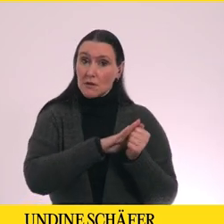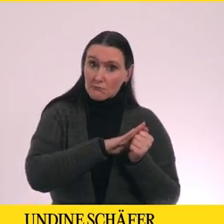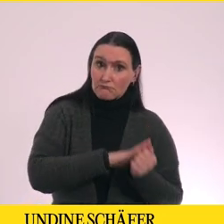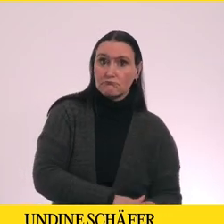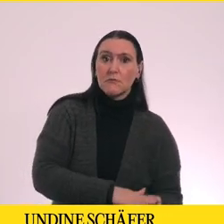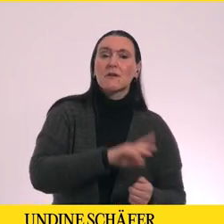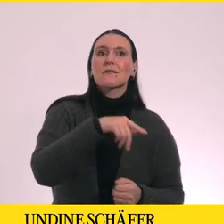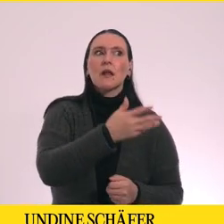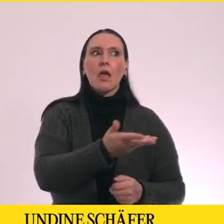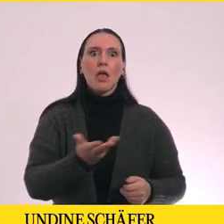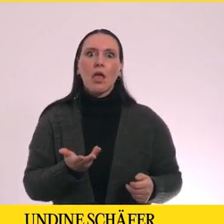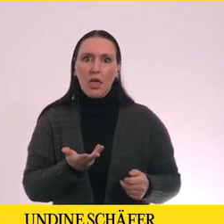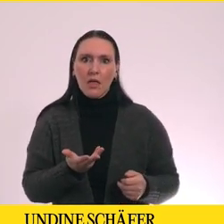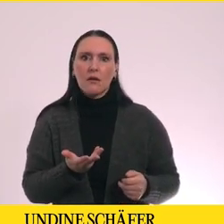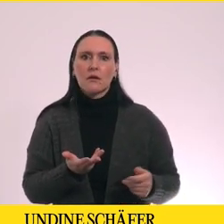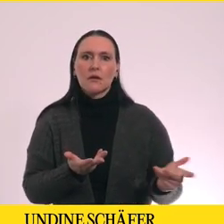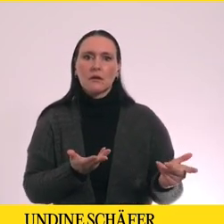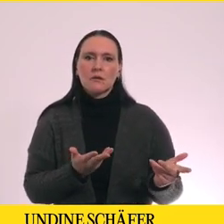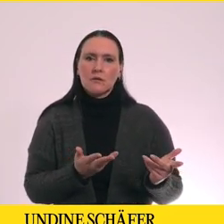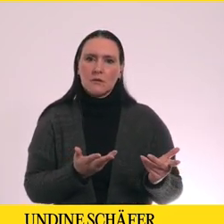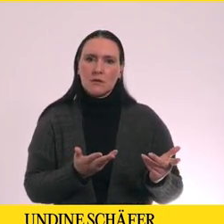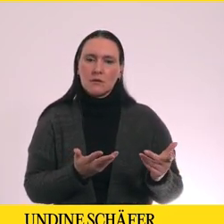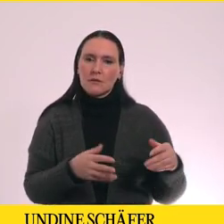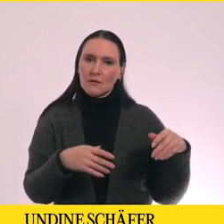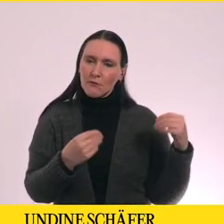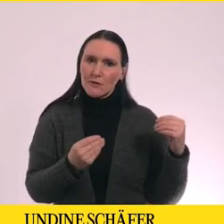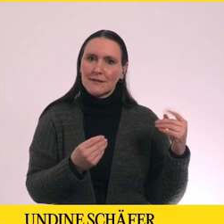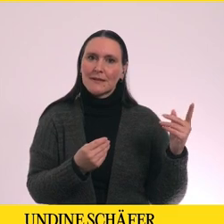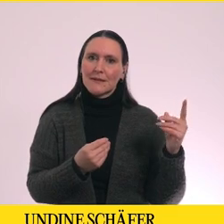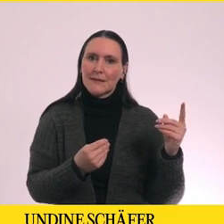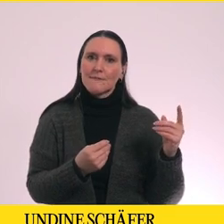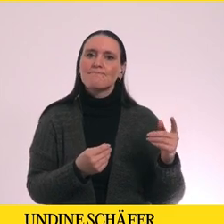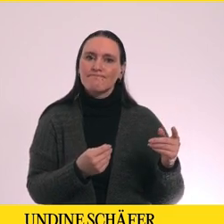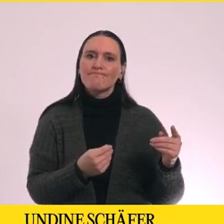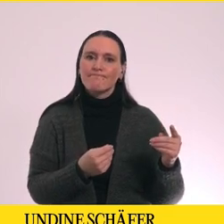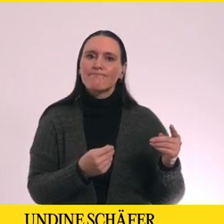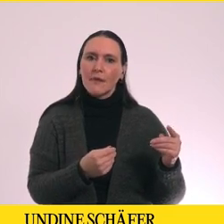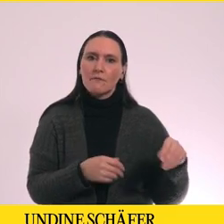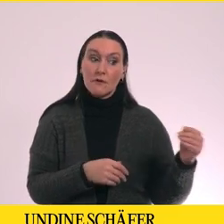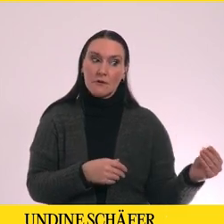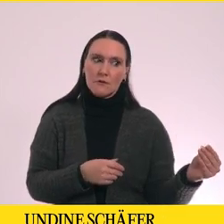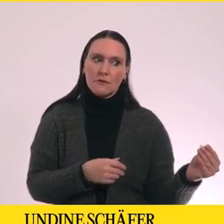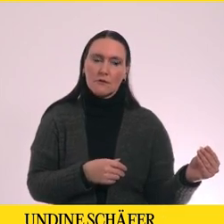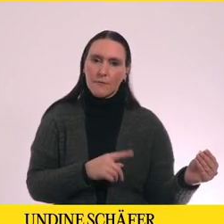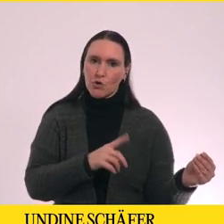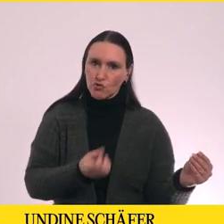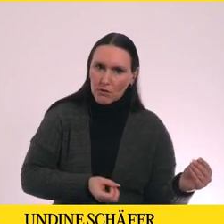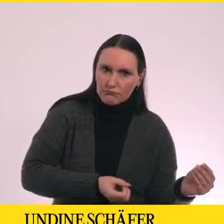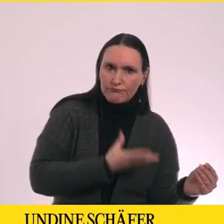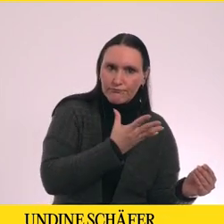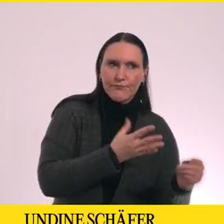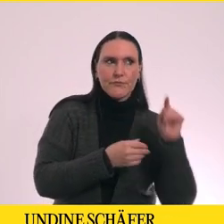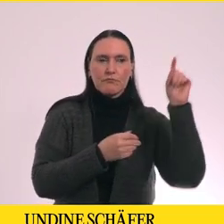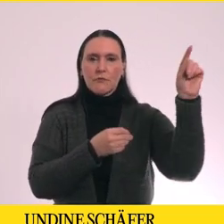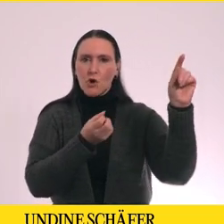at a level of equality is actually, it takes skill from both parts, from both parties, because the structural racism